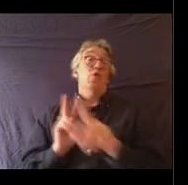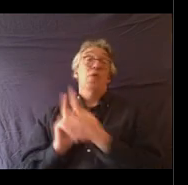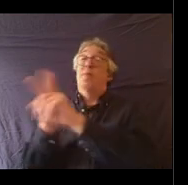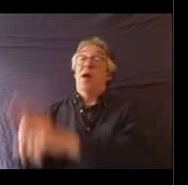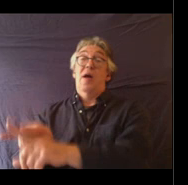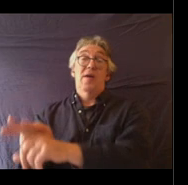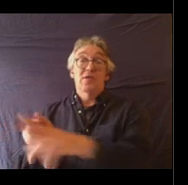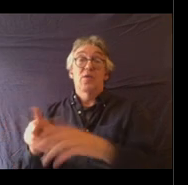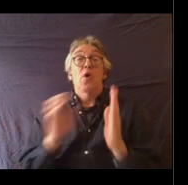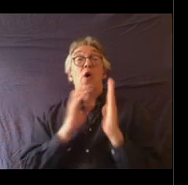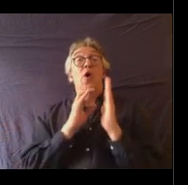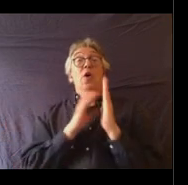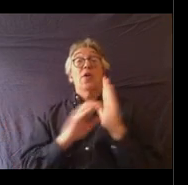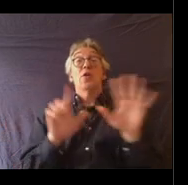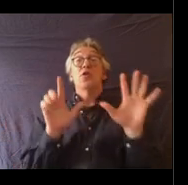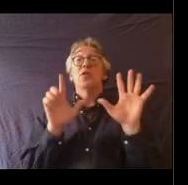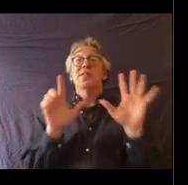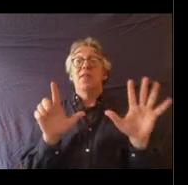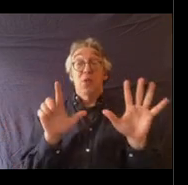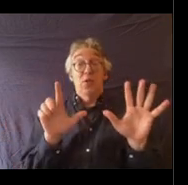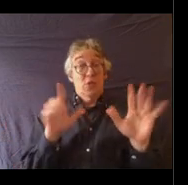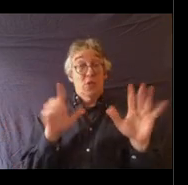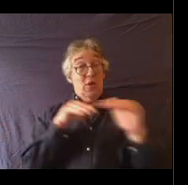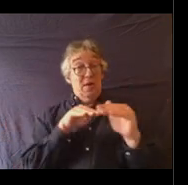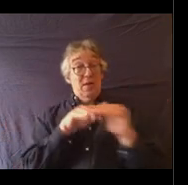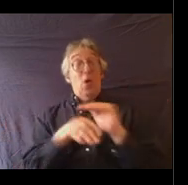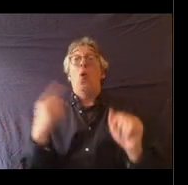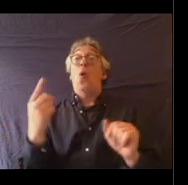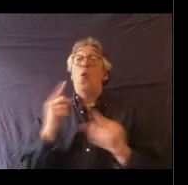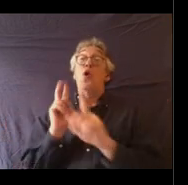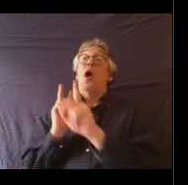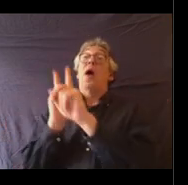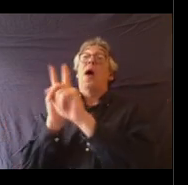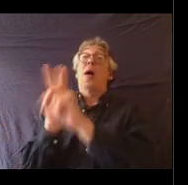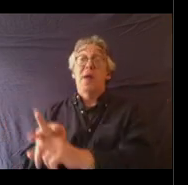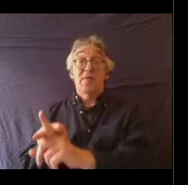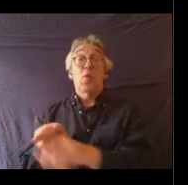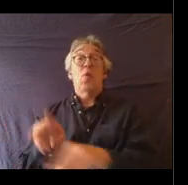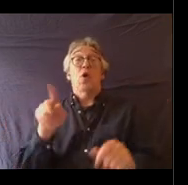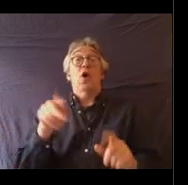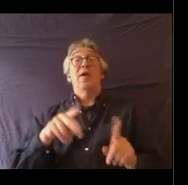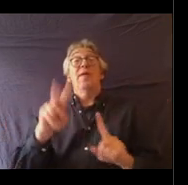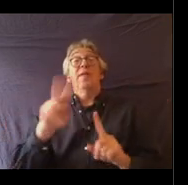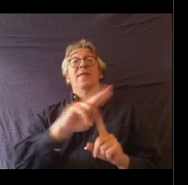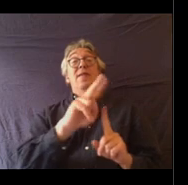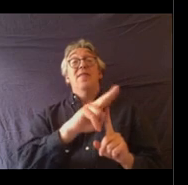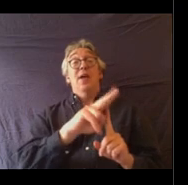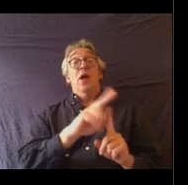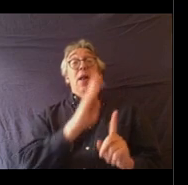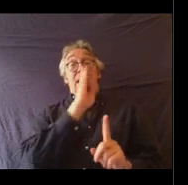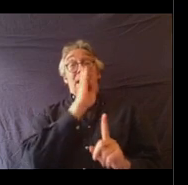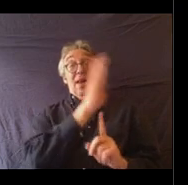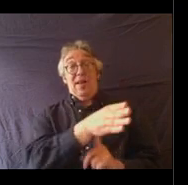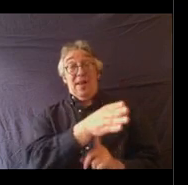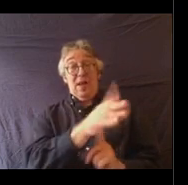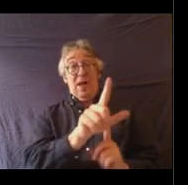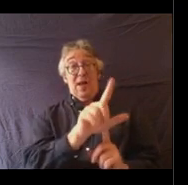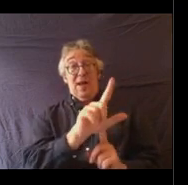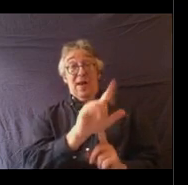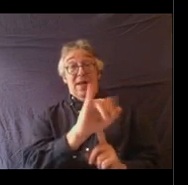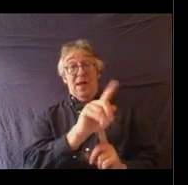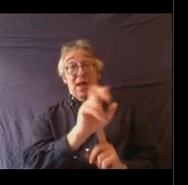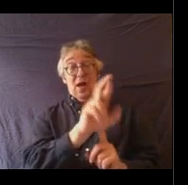7, all the provisions on accessibility only apply to linear broadcasters and to VOD broadcasters, so